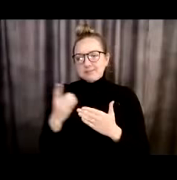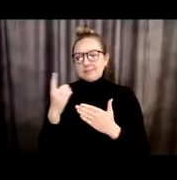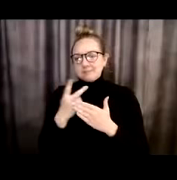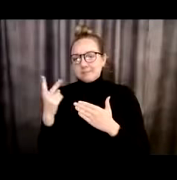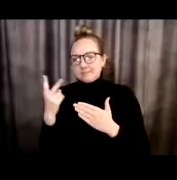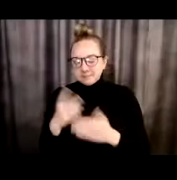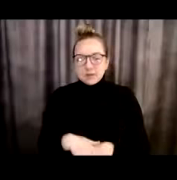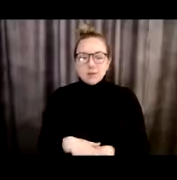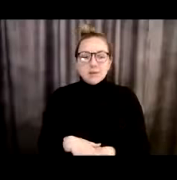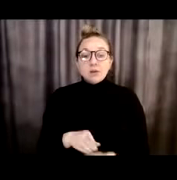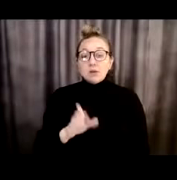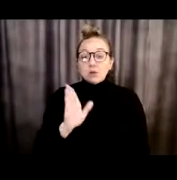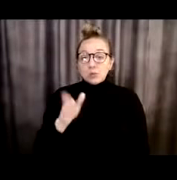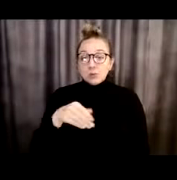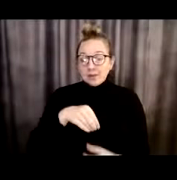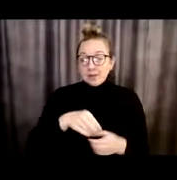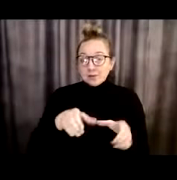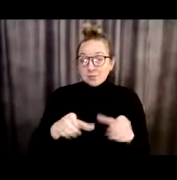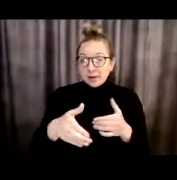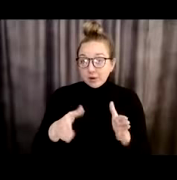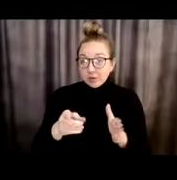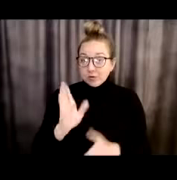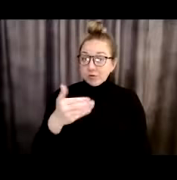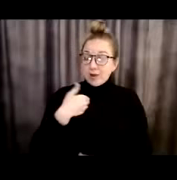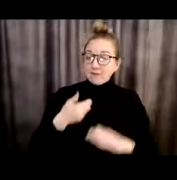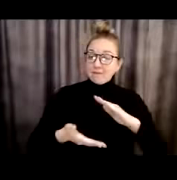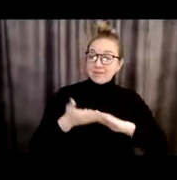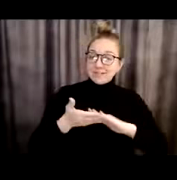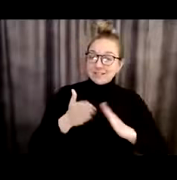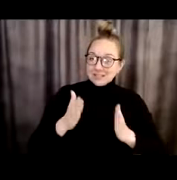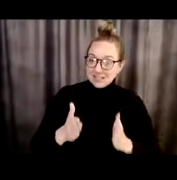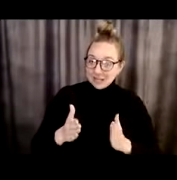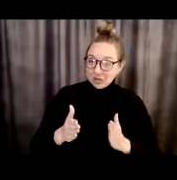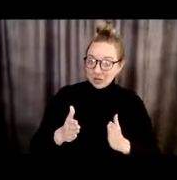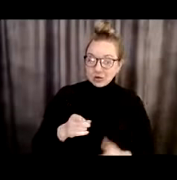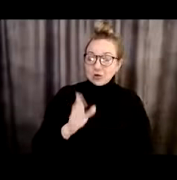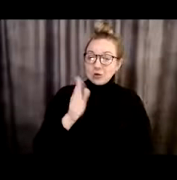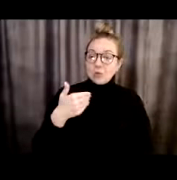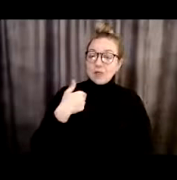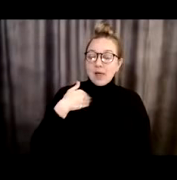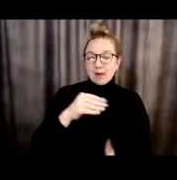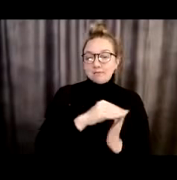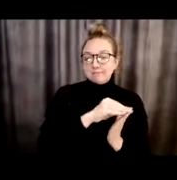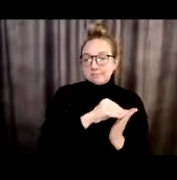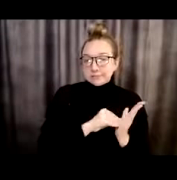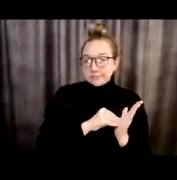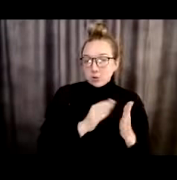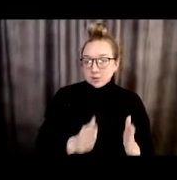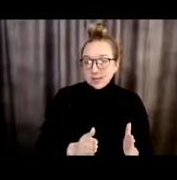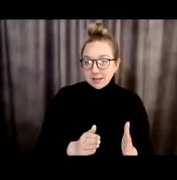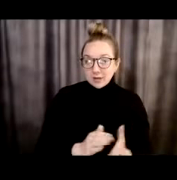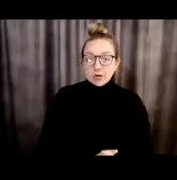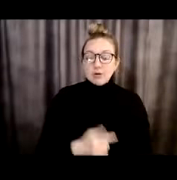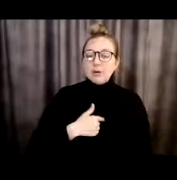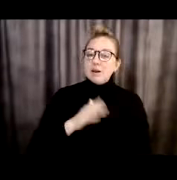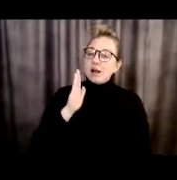Have a facilitator. You will also have some, you all decide who will be a note taker. And I'm going to actually post a